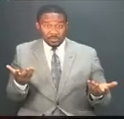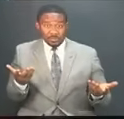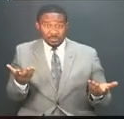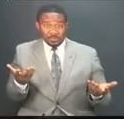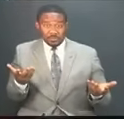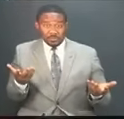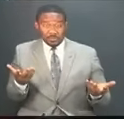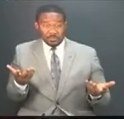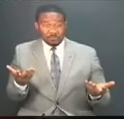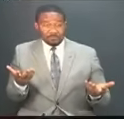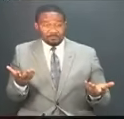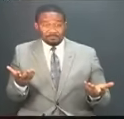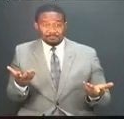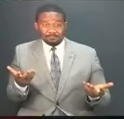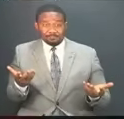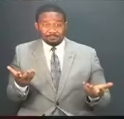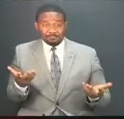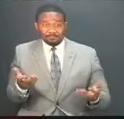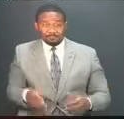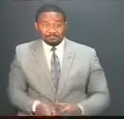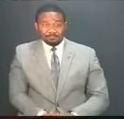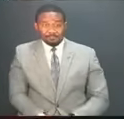motion.